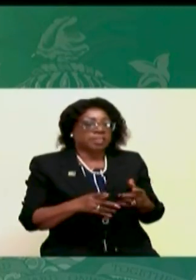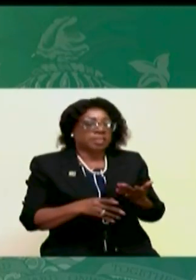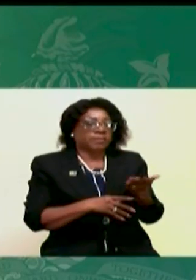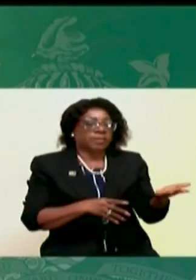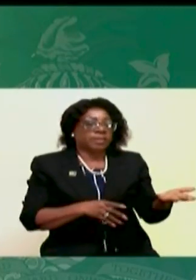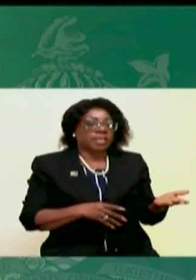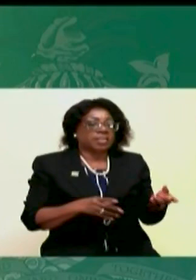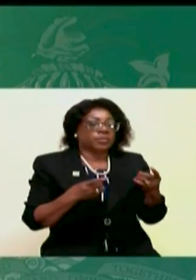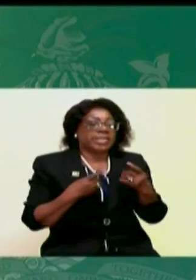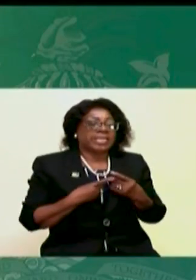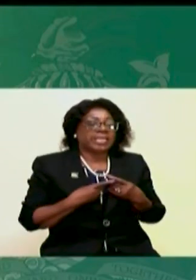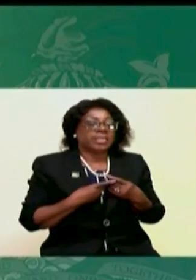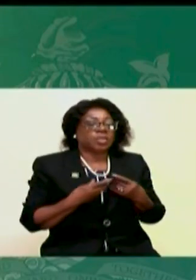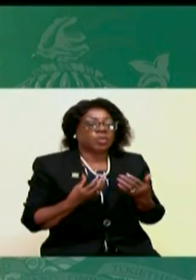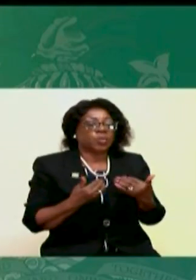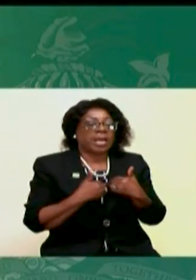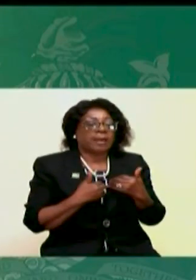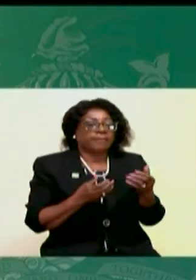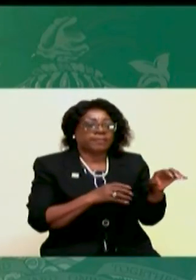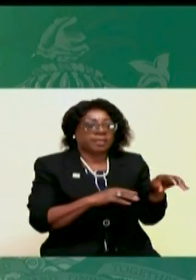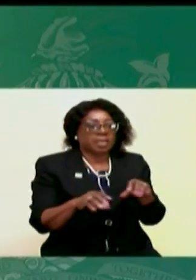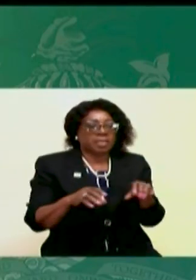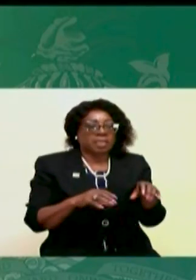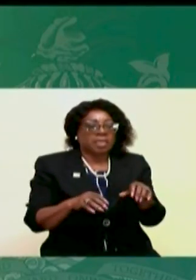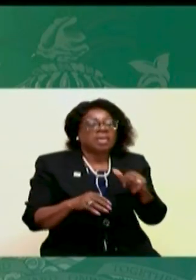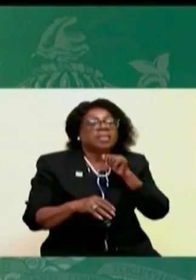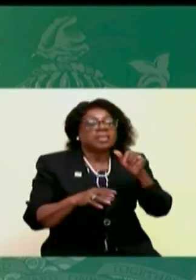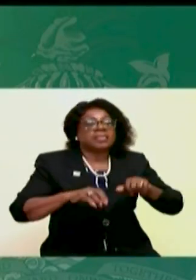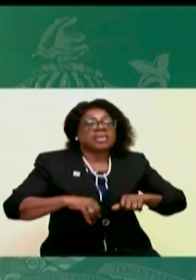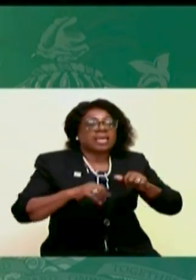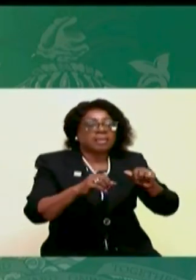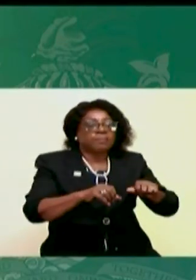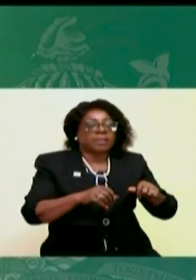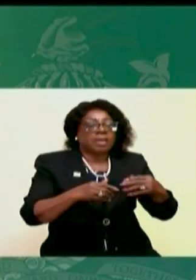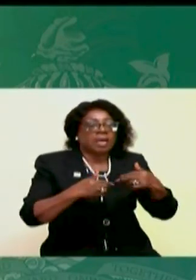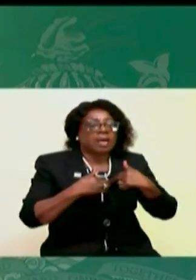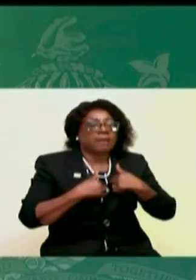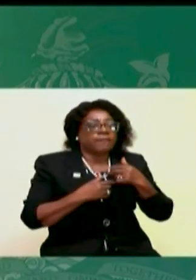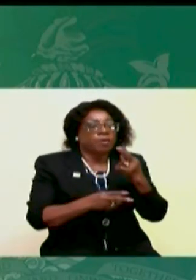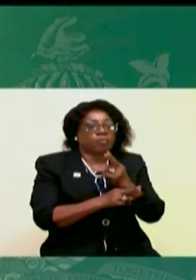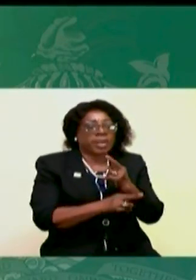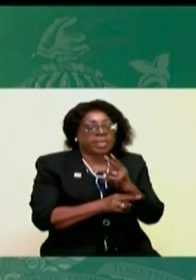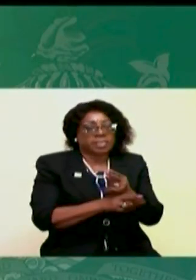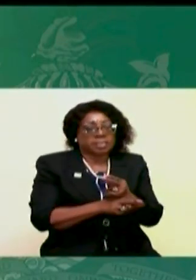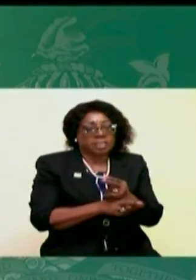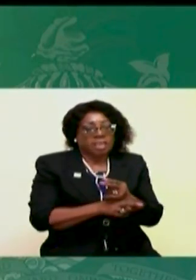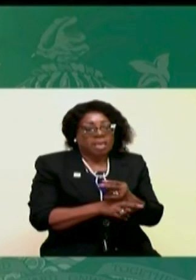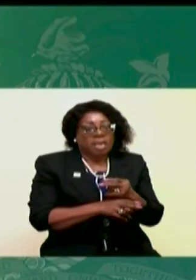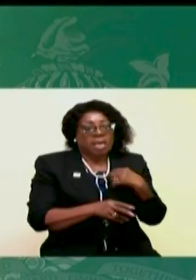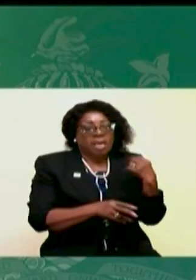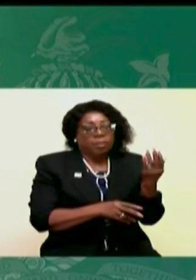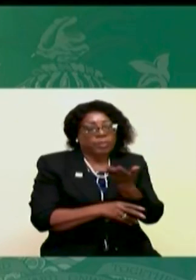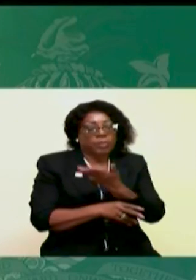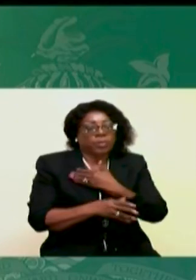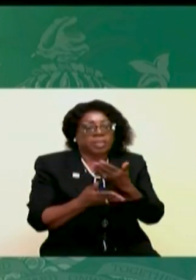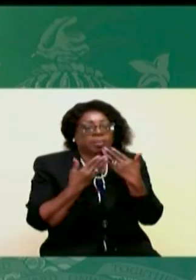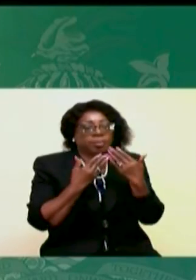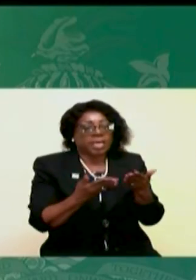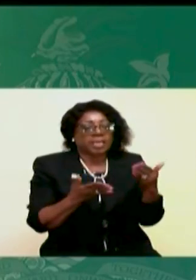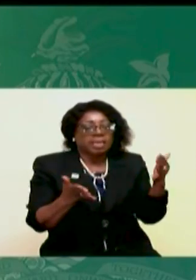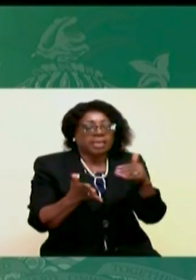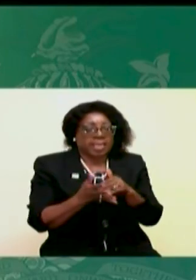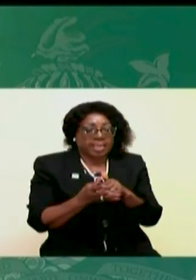We need to have it because the disabled have a right. And we're signatories, and we want to thank again, we're back to